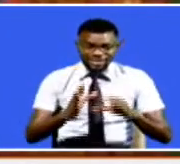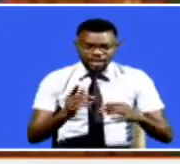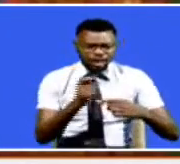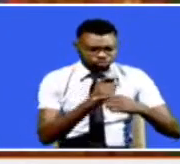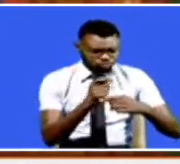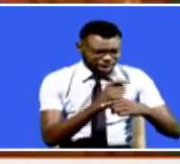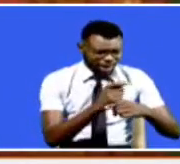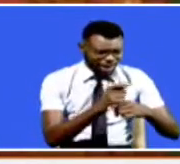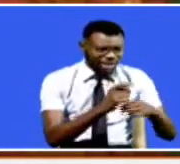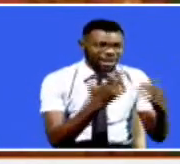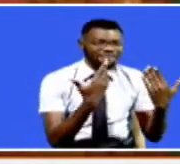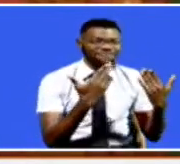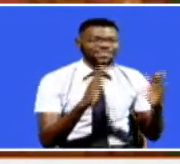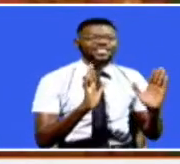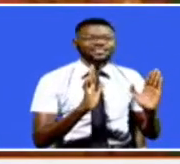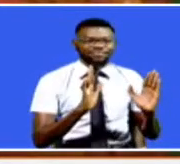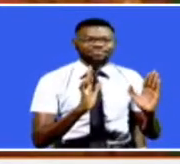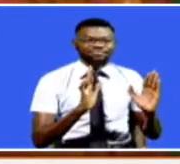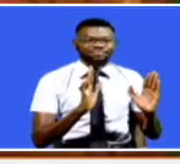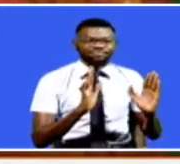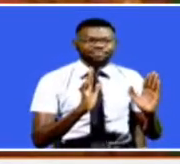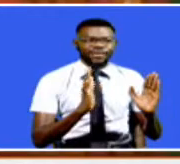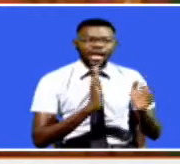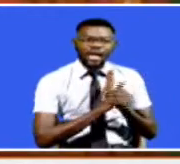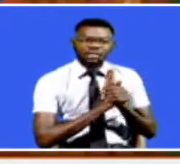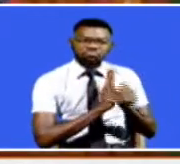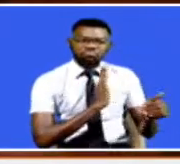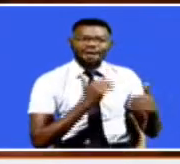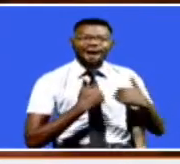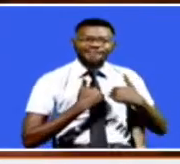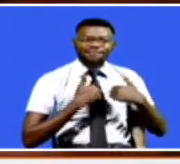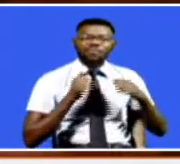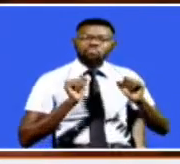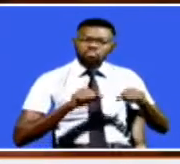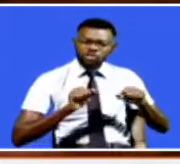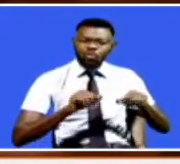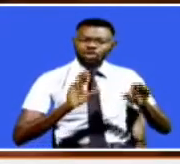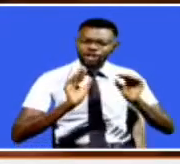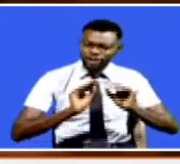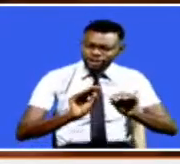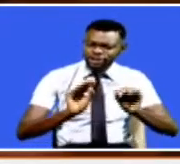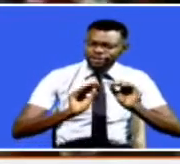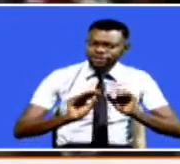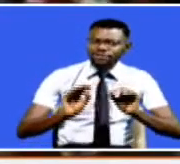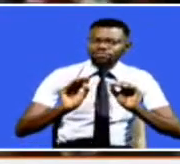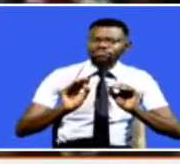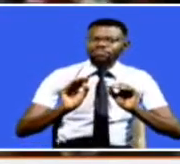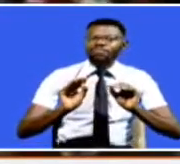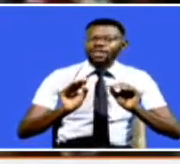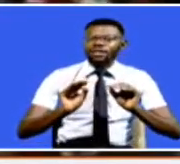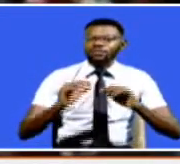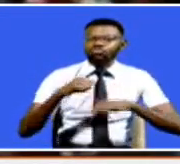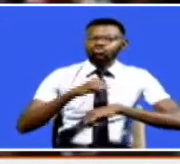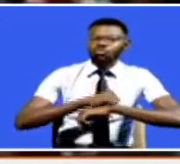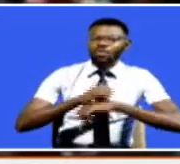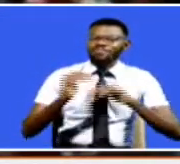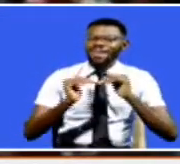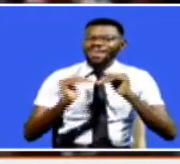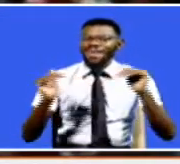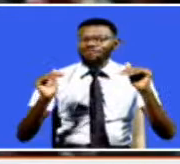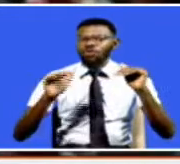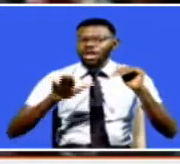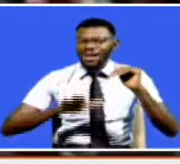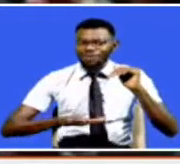to equip them with capacity to effectively deliver learning and teaching at junior school levels. With